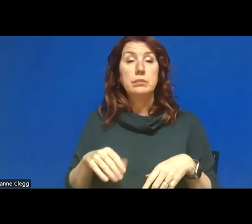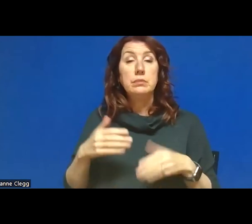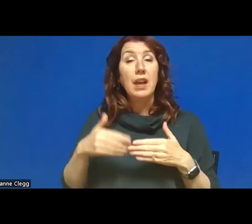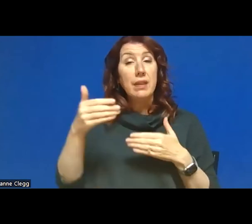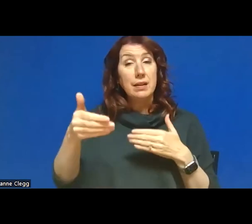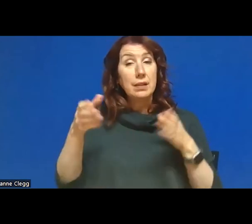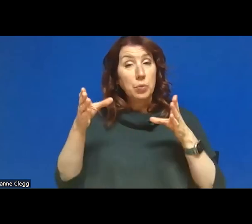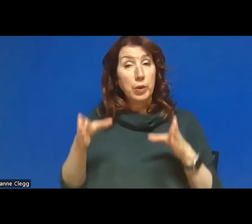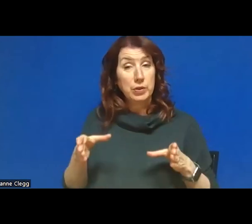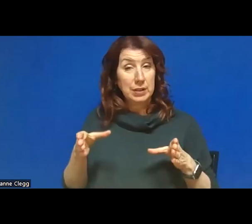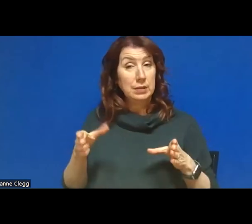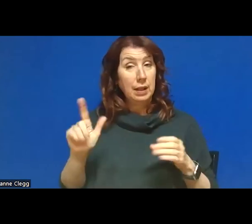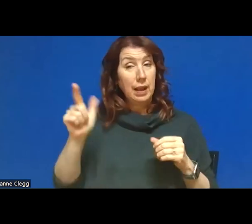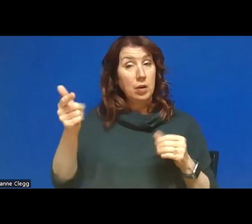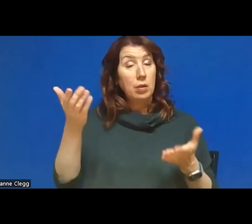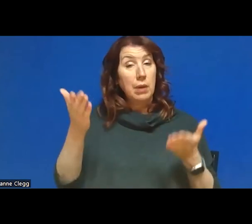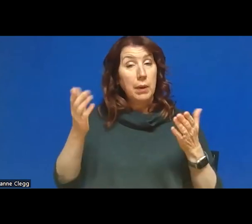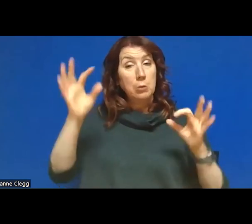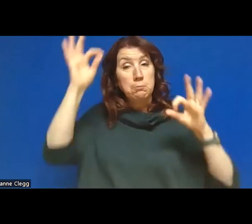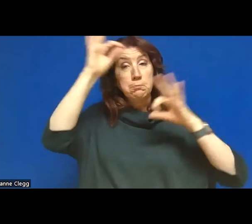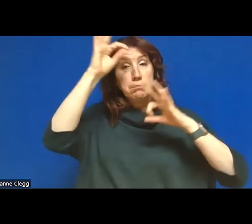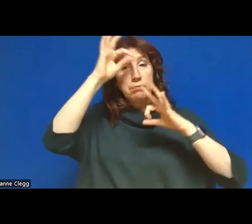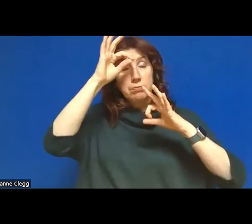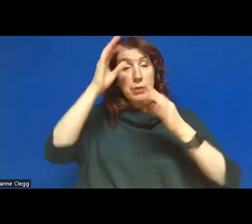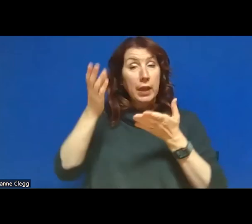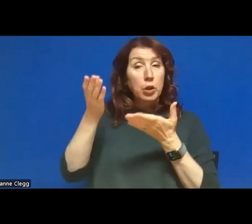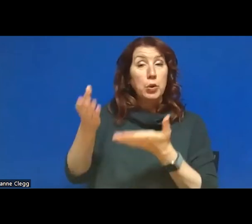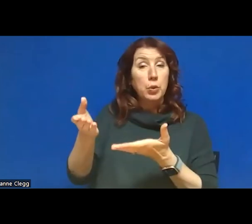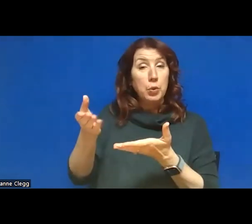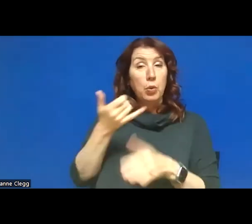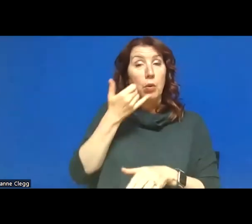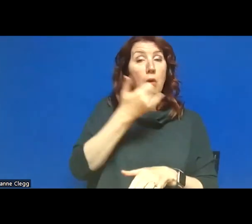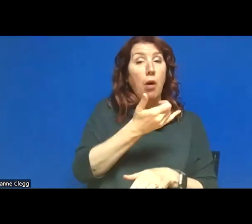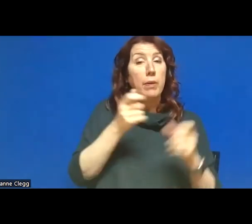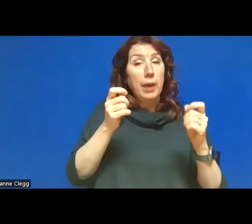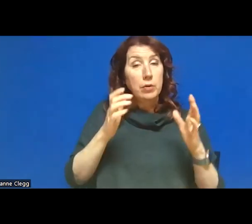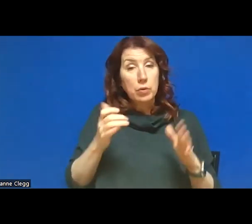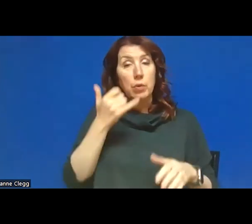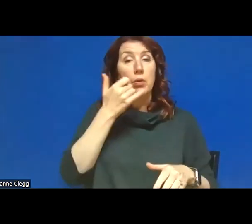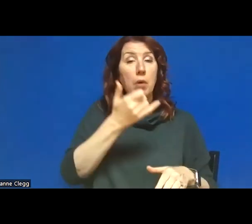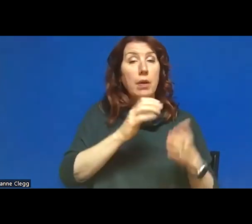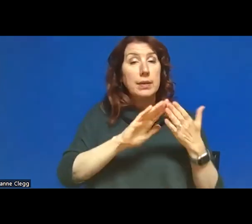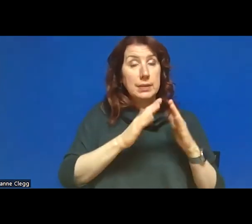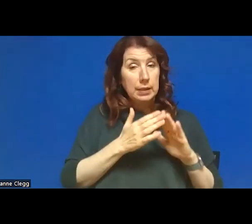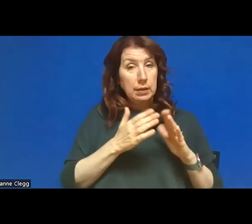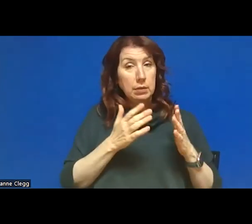you may never know it was you that helped them, but it will mean the